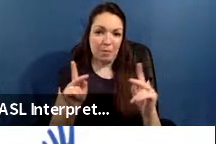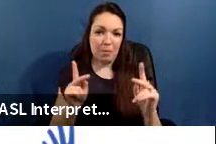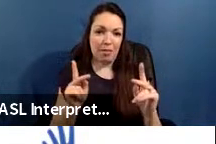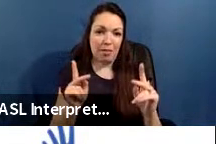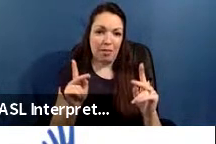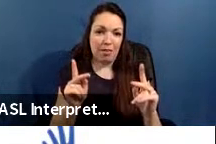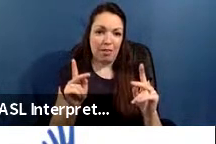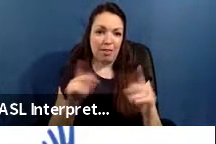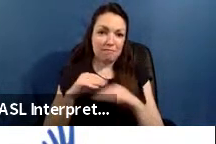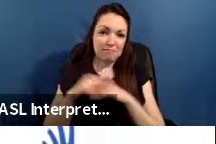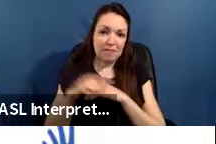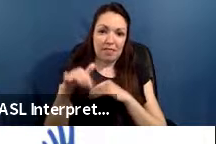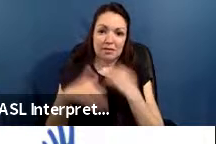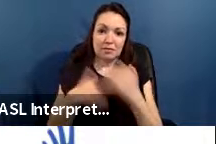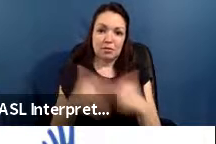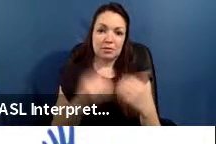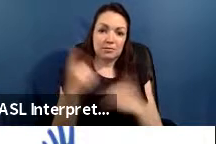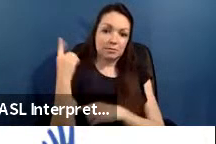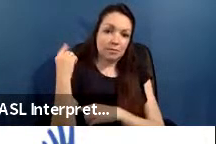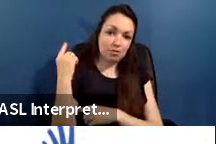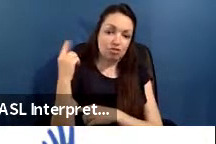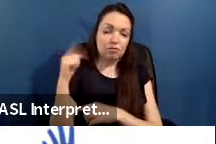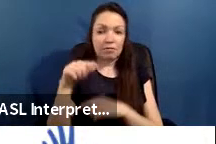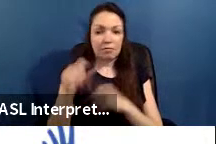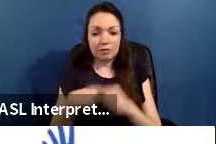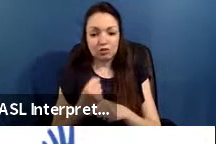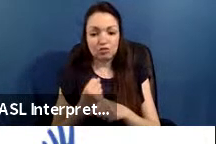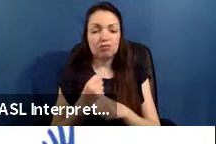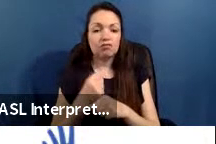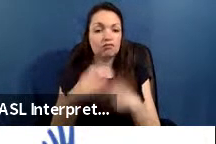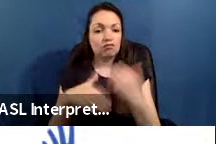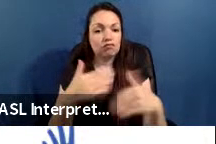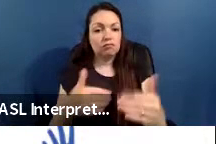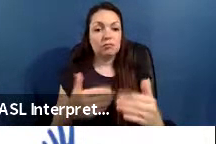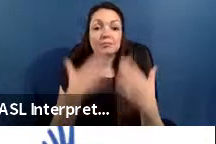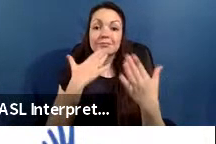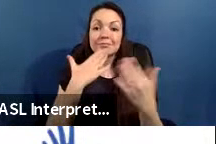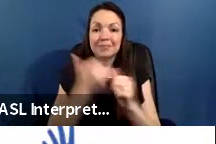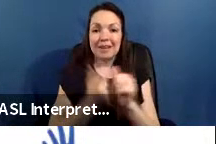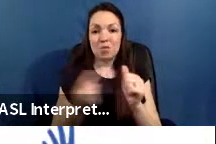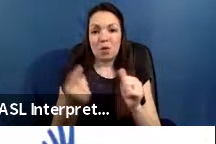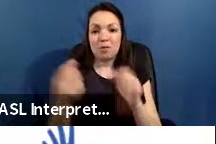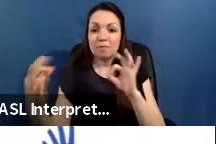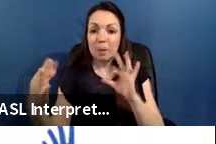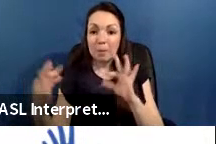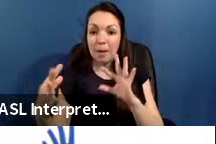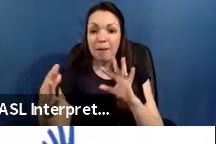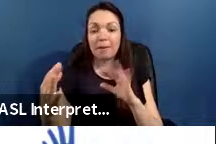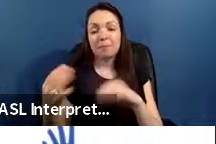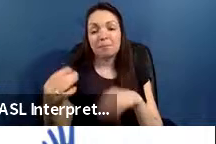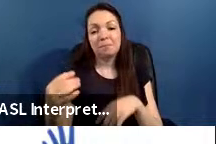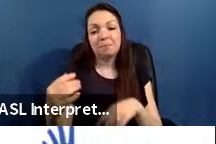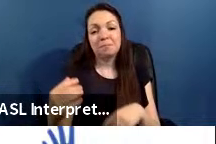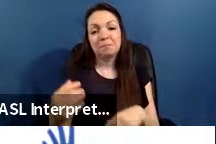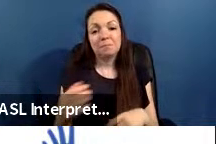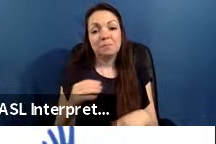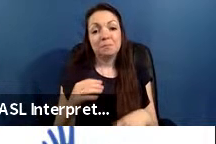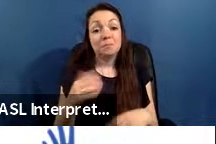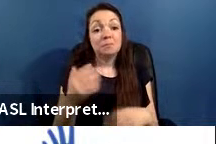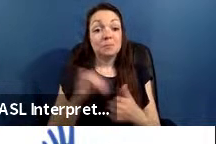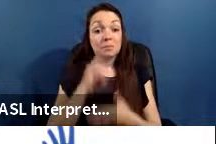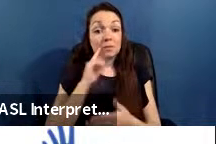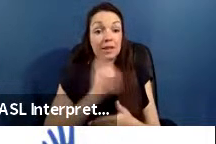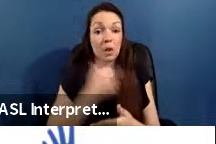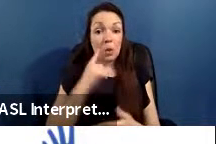this process last year and this year. We appreciate everyone's opportunity to give us feedback. What we did was we took the presentation,